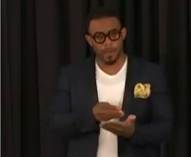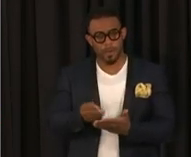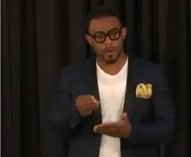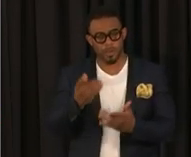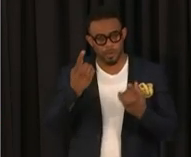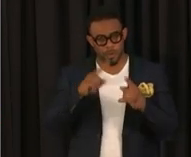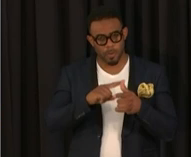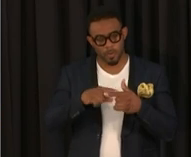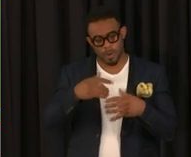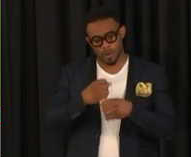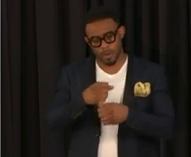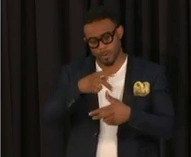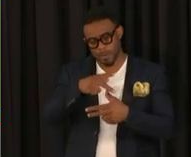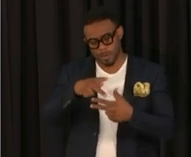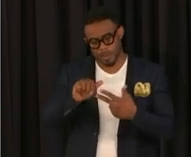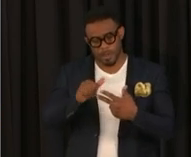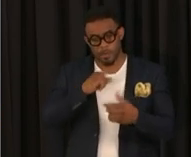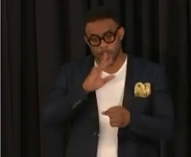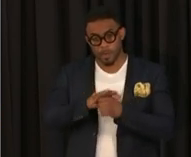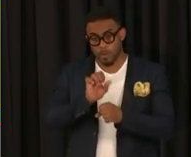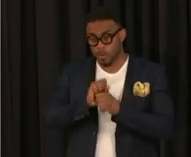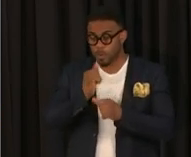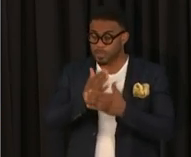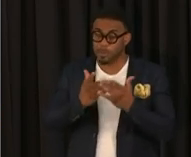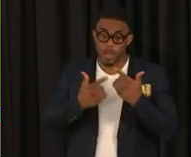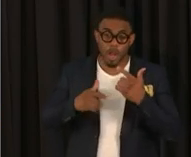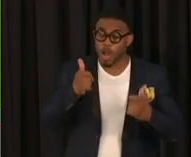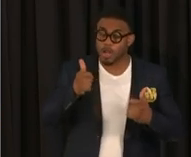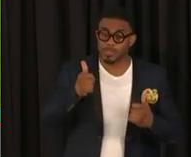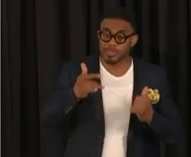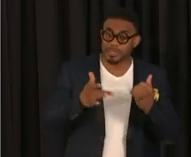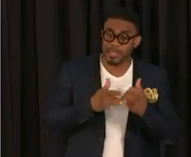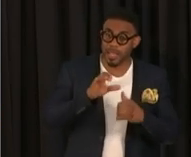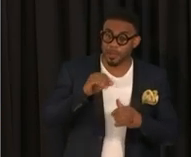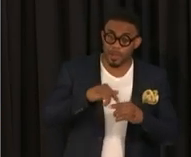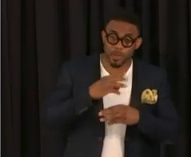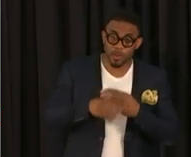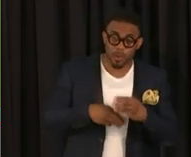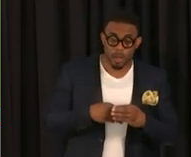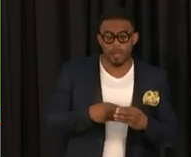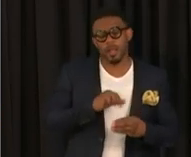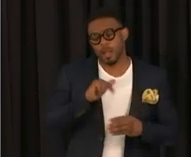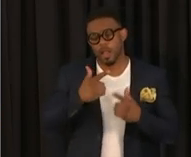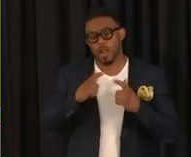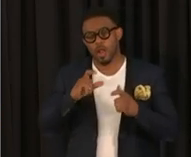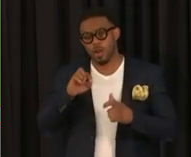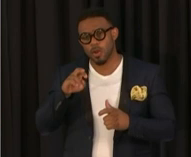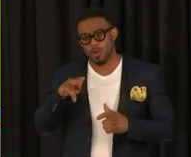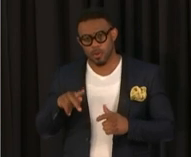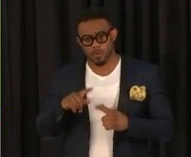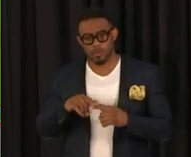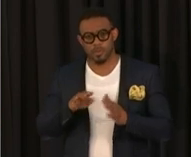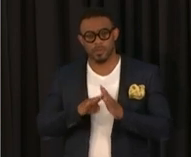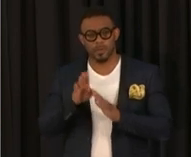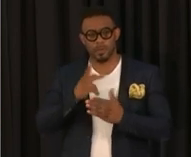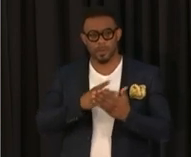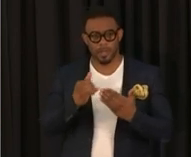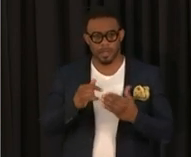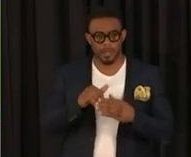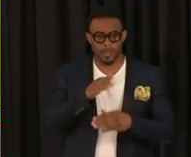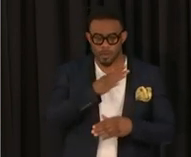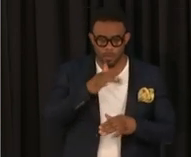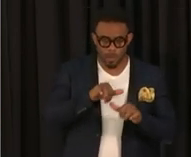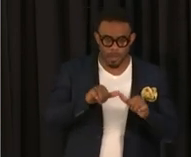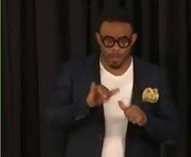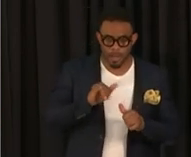or PPA. And what we're committing to is working with some of the largest tech companies in the world and other large corporates to develop projects